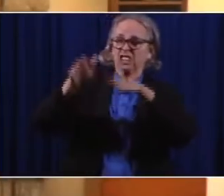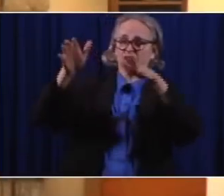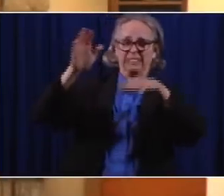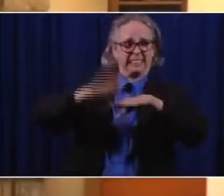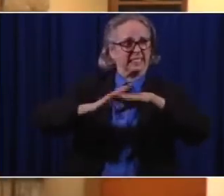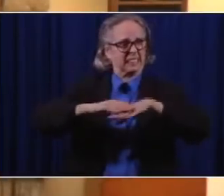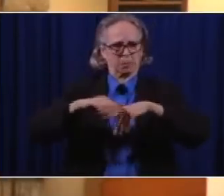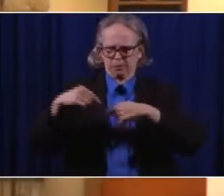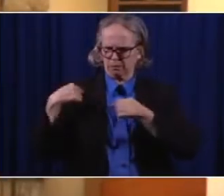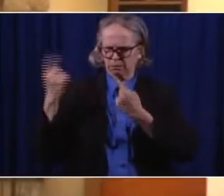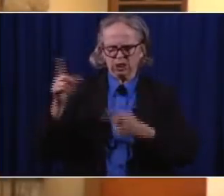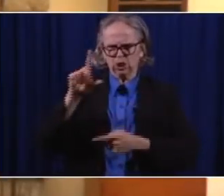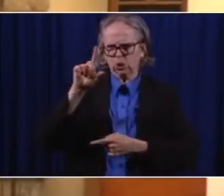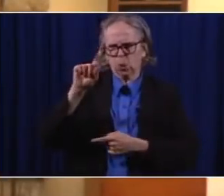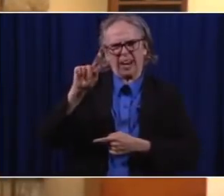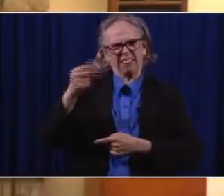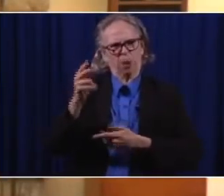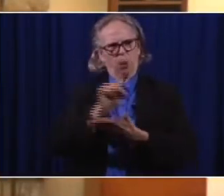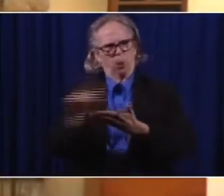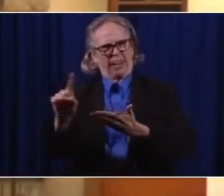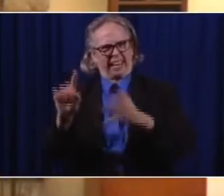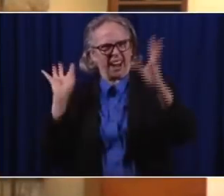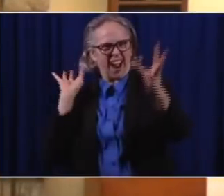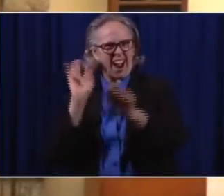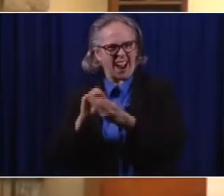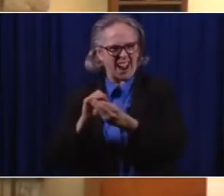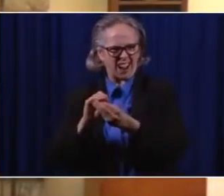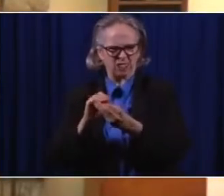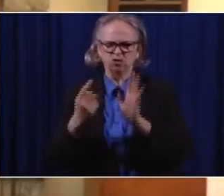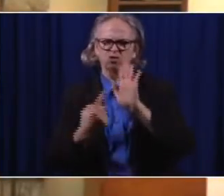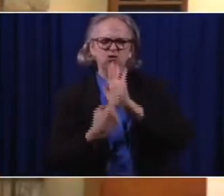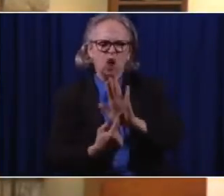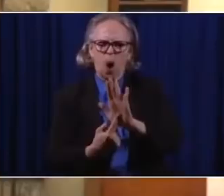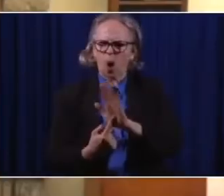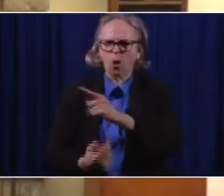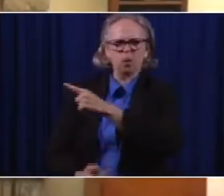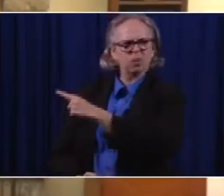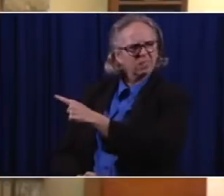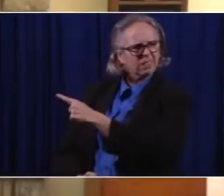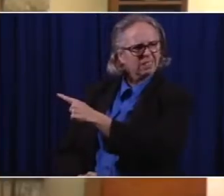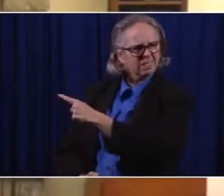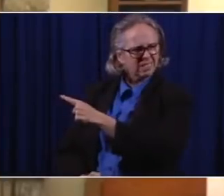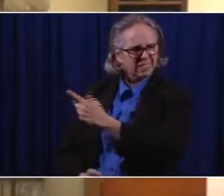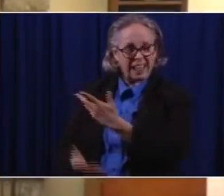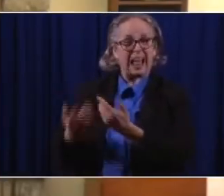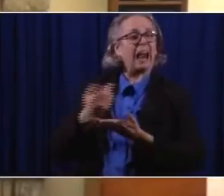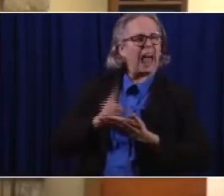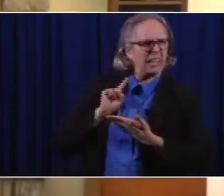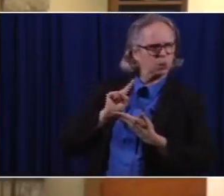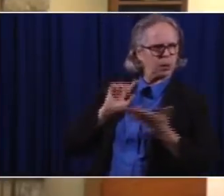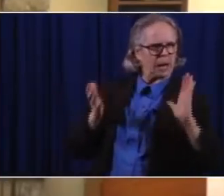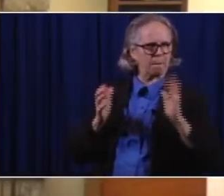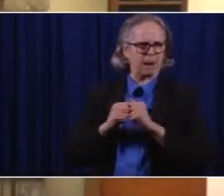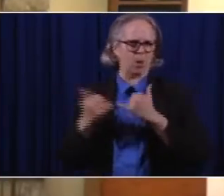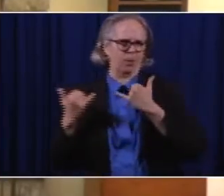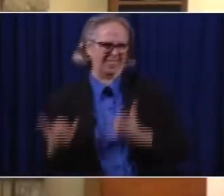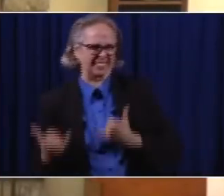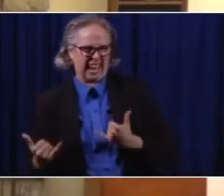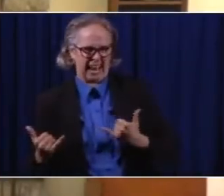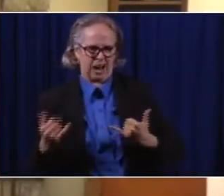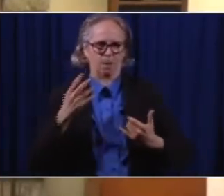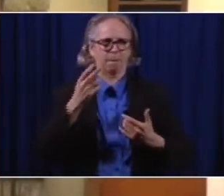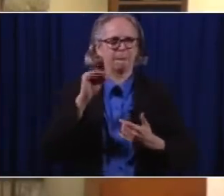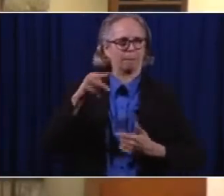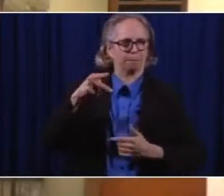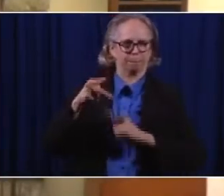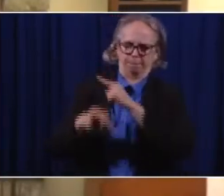slide on that. And this shows last week to this week.